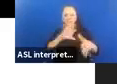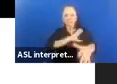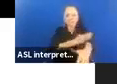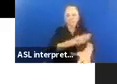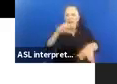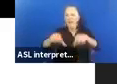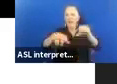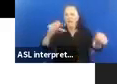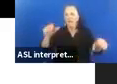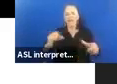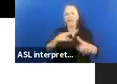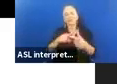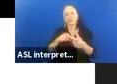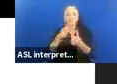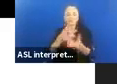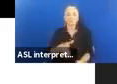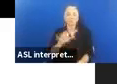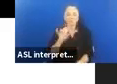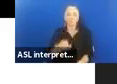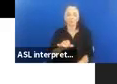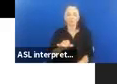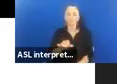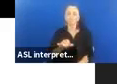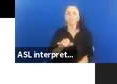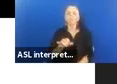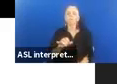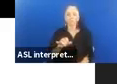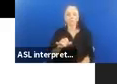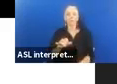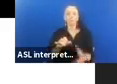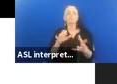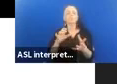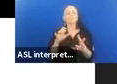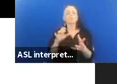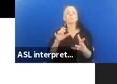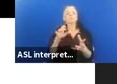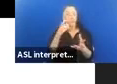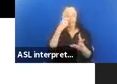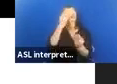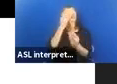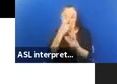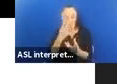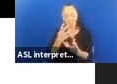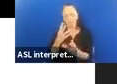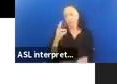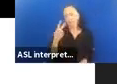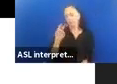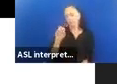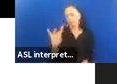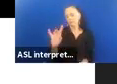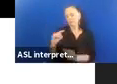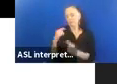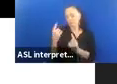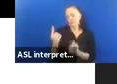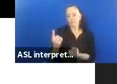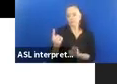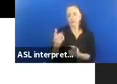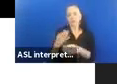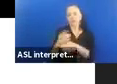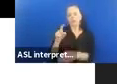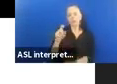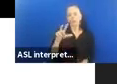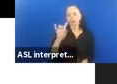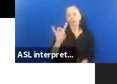To give some recent context to this, since 2008, more than 138 million acres of